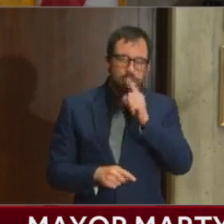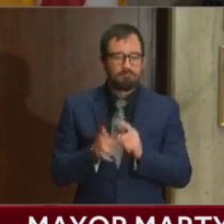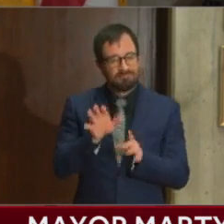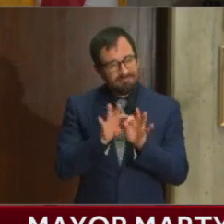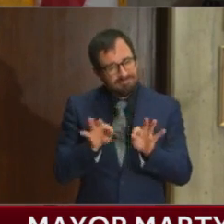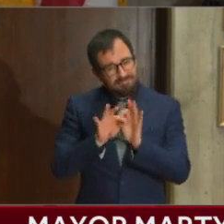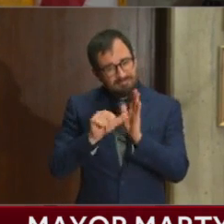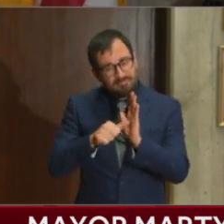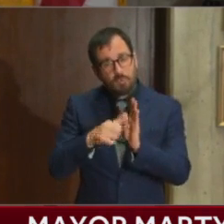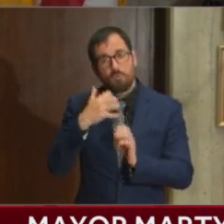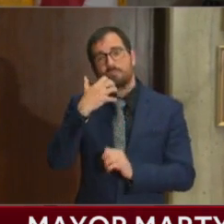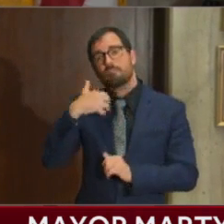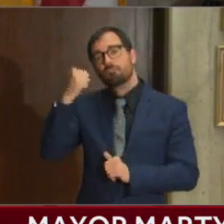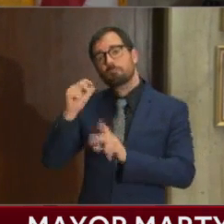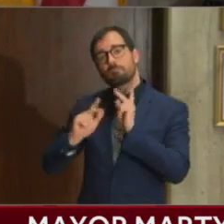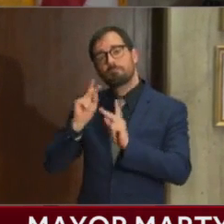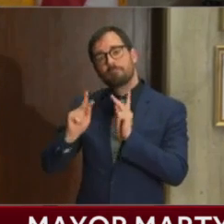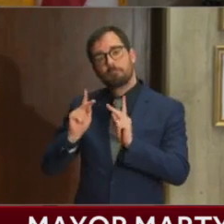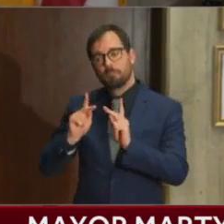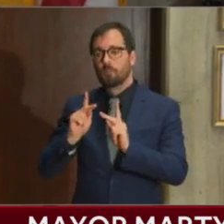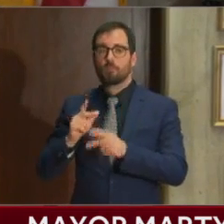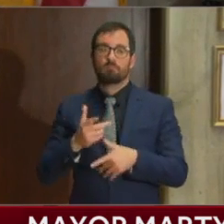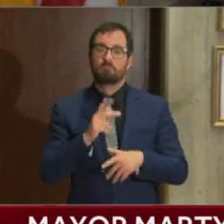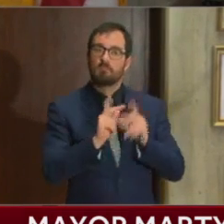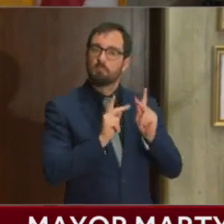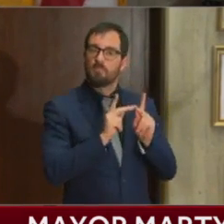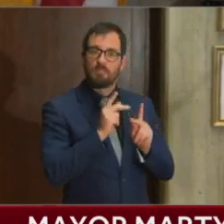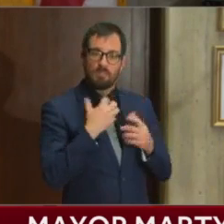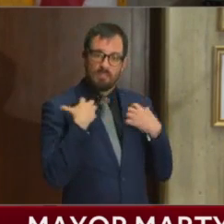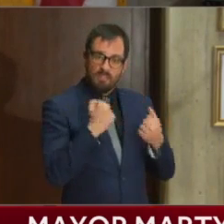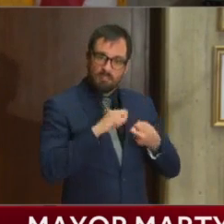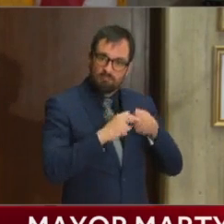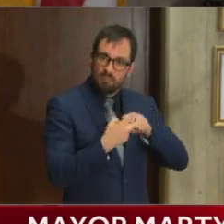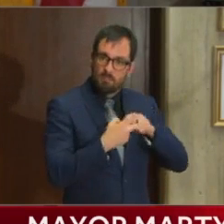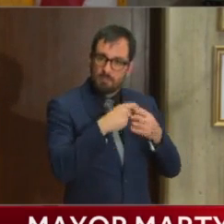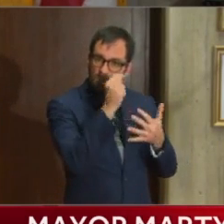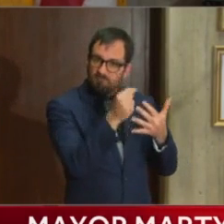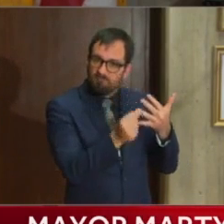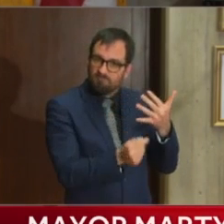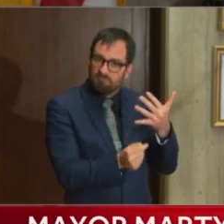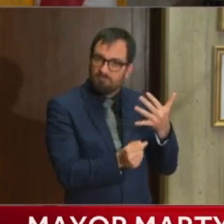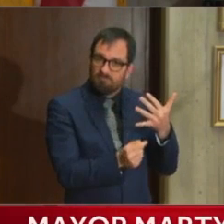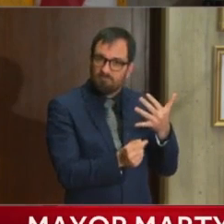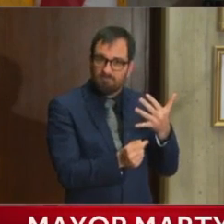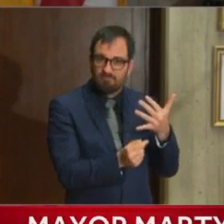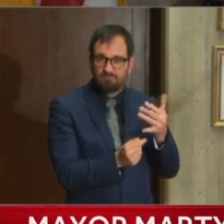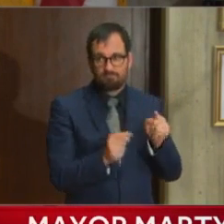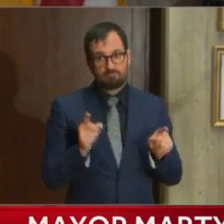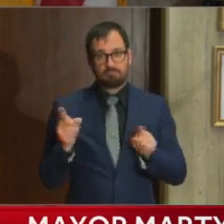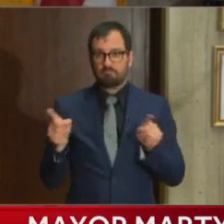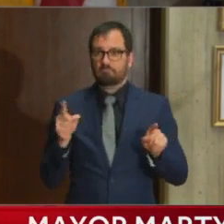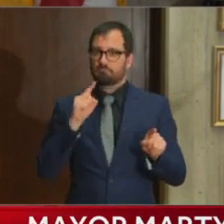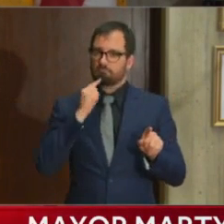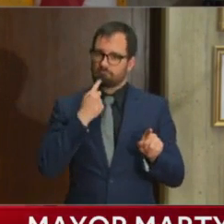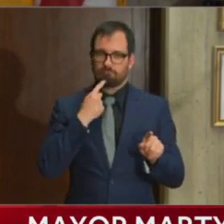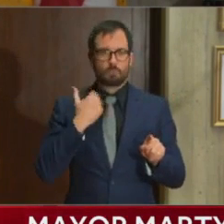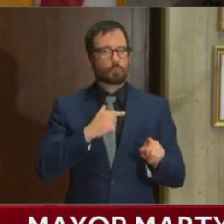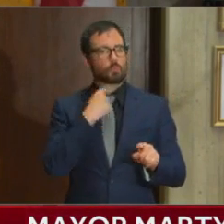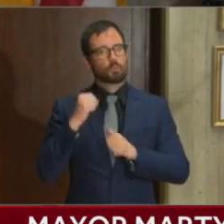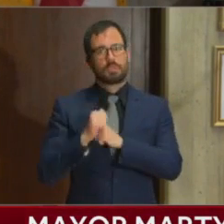for severe complications, including pneumonia and bronchitis. Any one of us could put them at